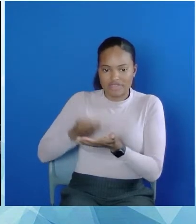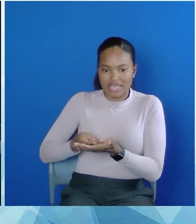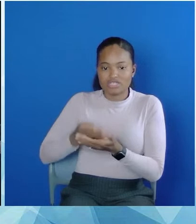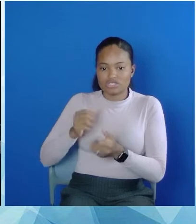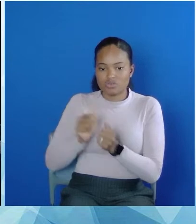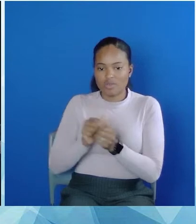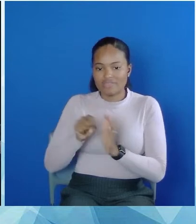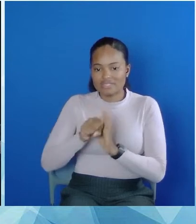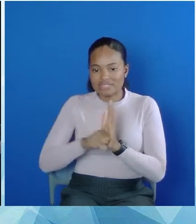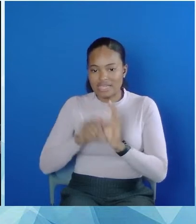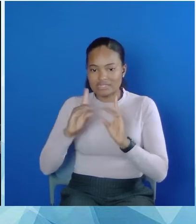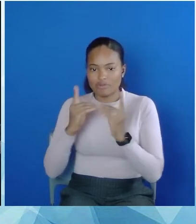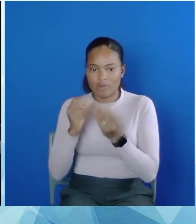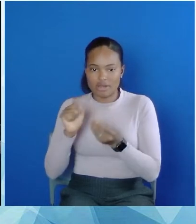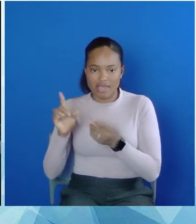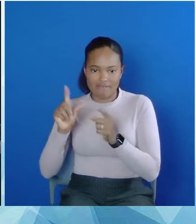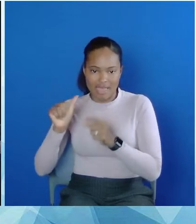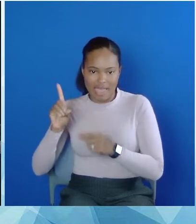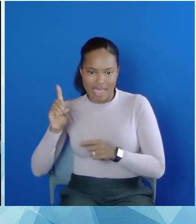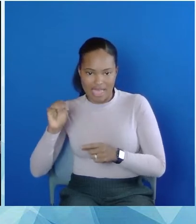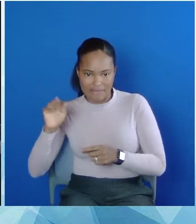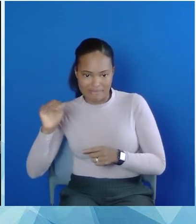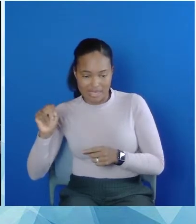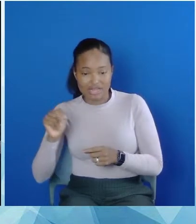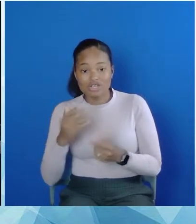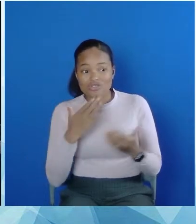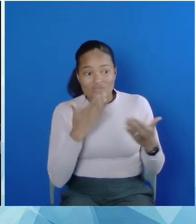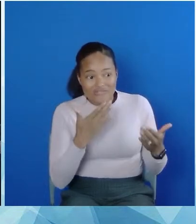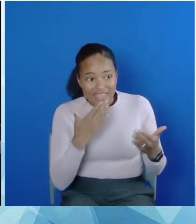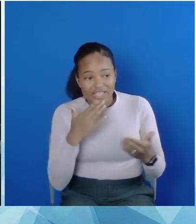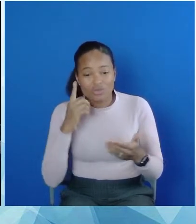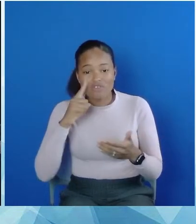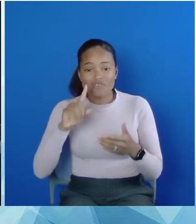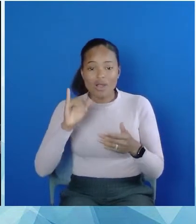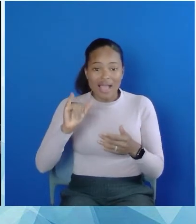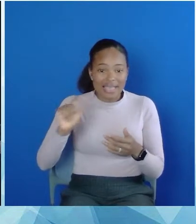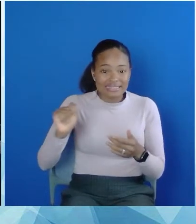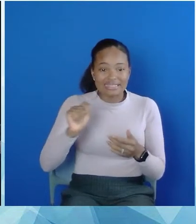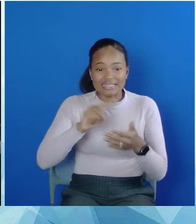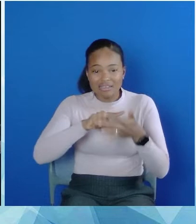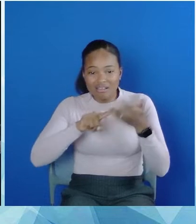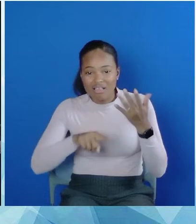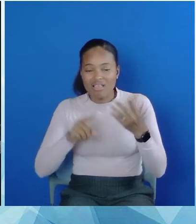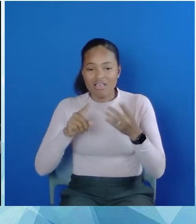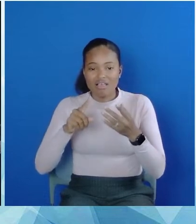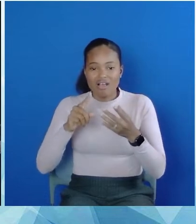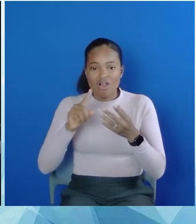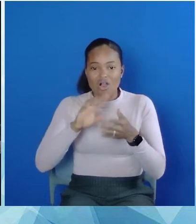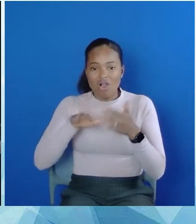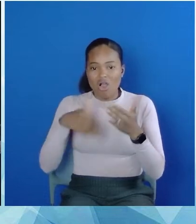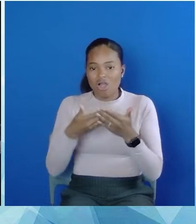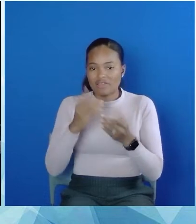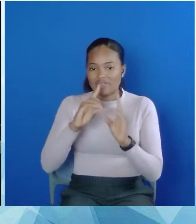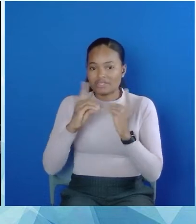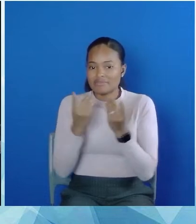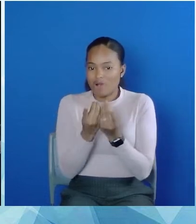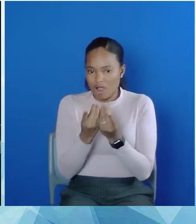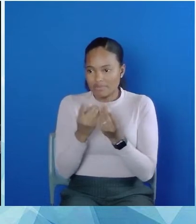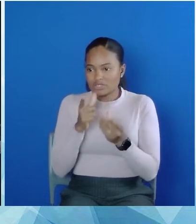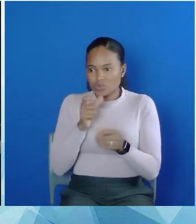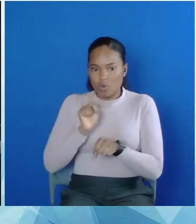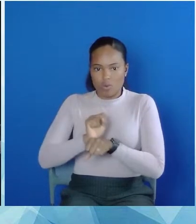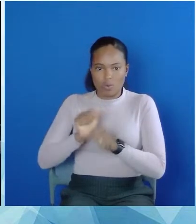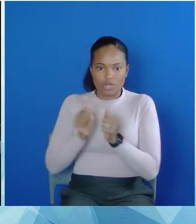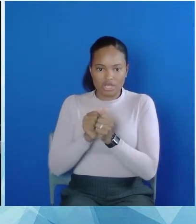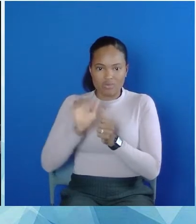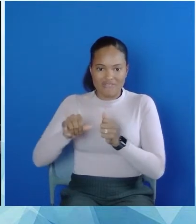to business services, IT, and all those departments that are working through that new structure as we implement a new student information system